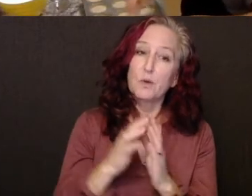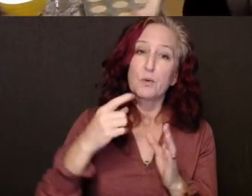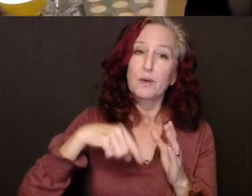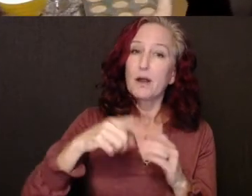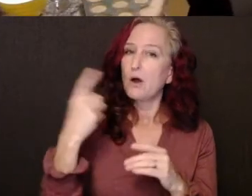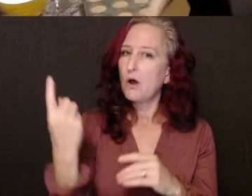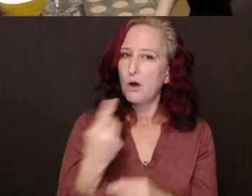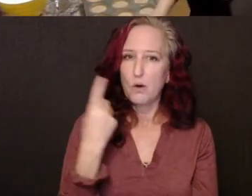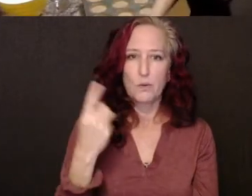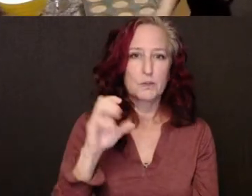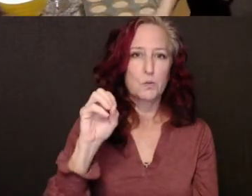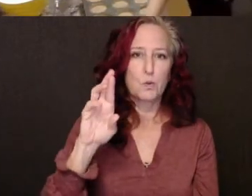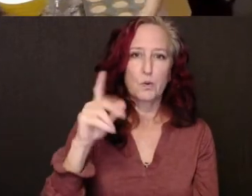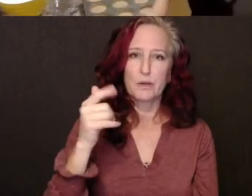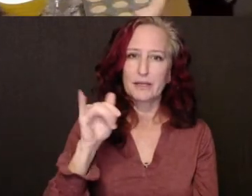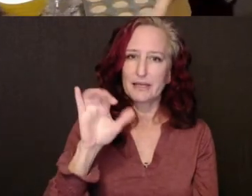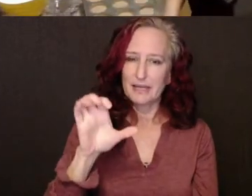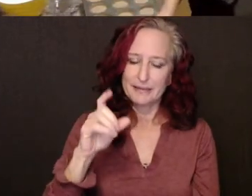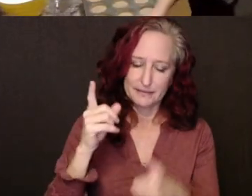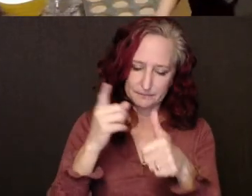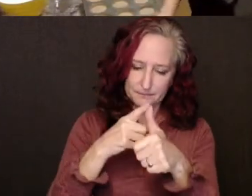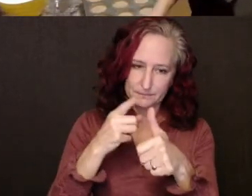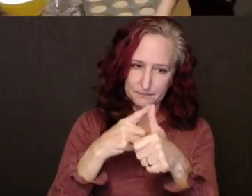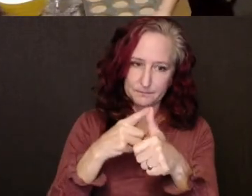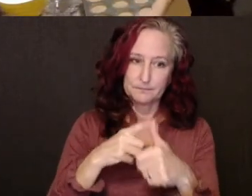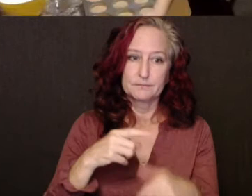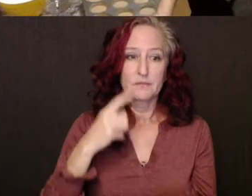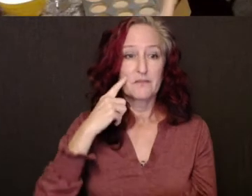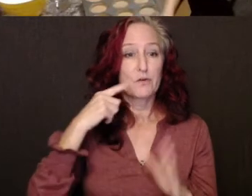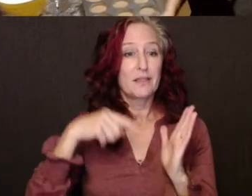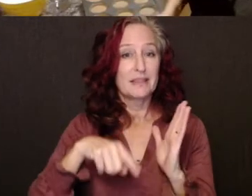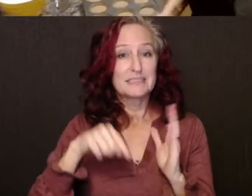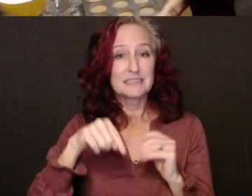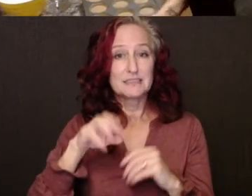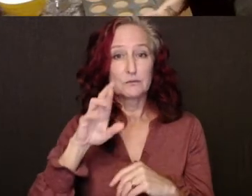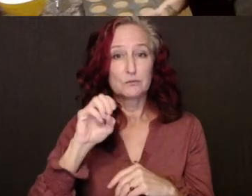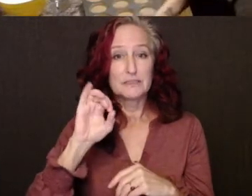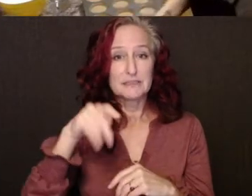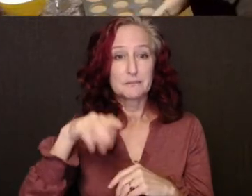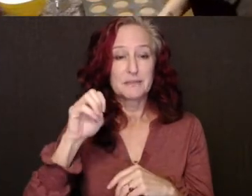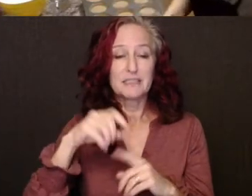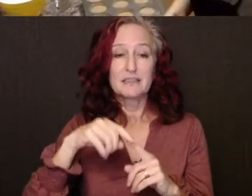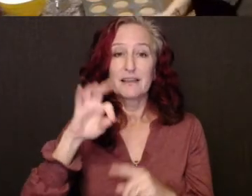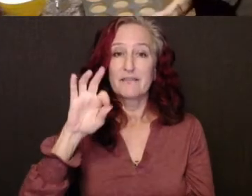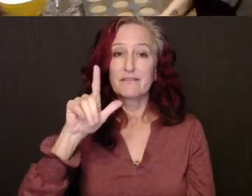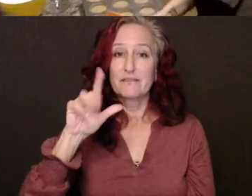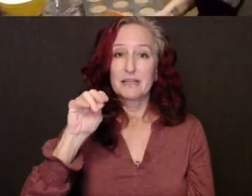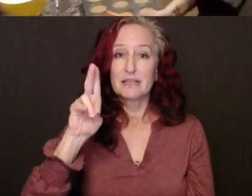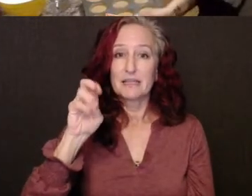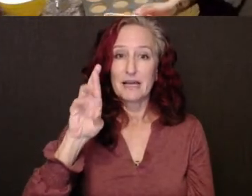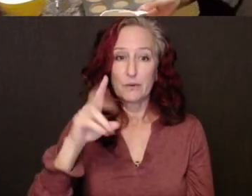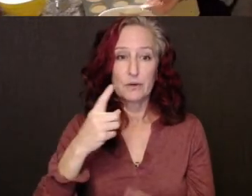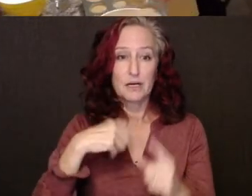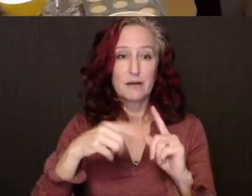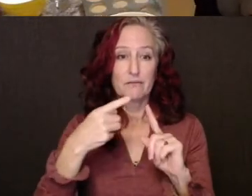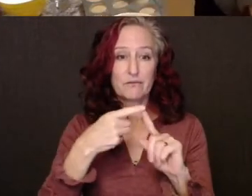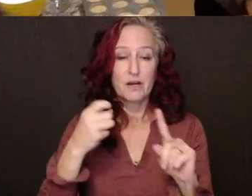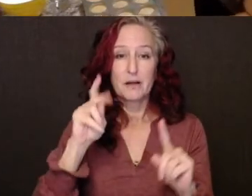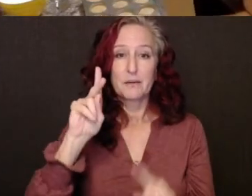ingredients for this recipe or for vegan baking in general? Yeah, let's see. Ingredients